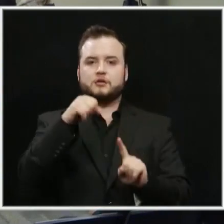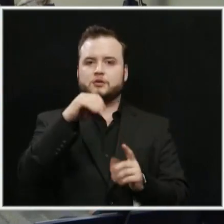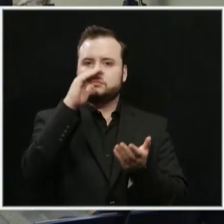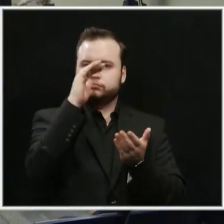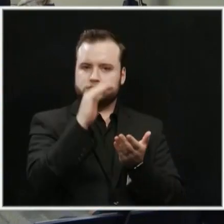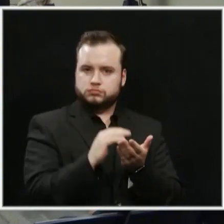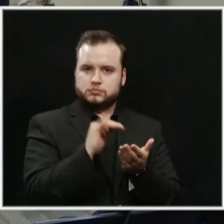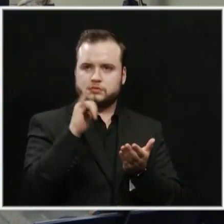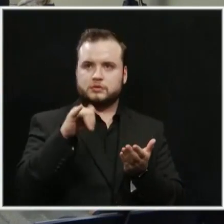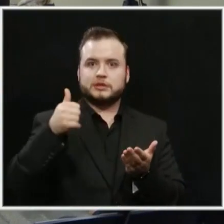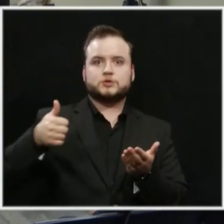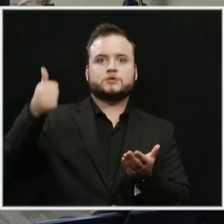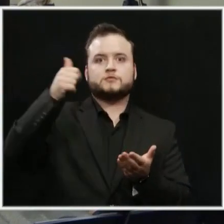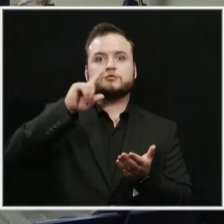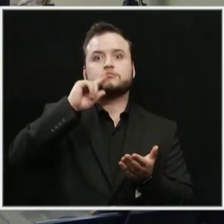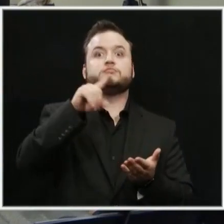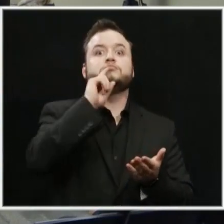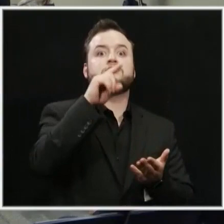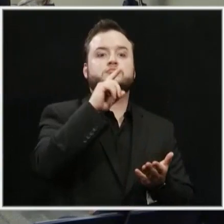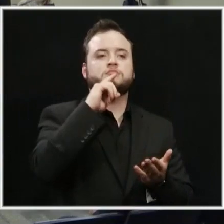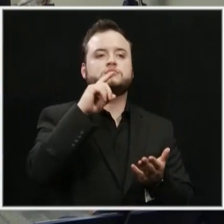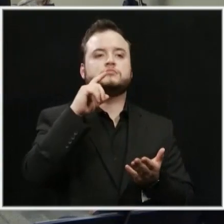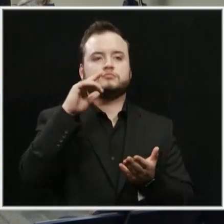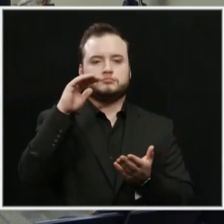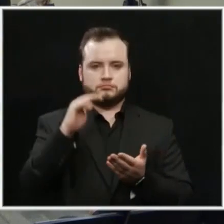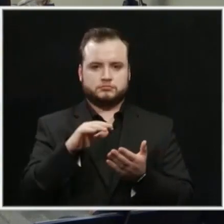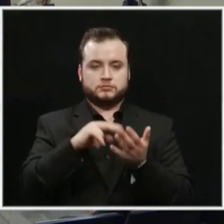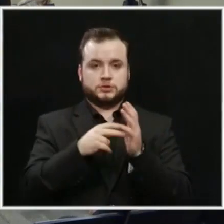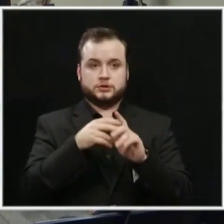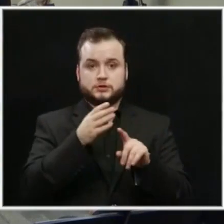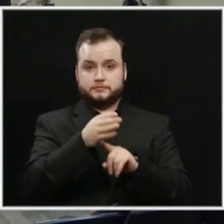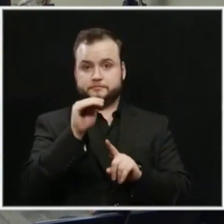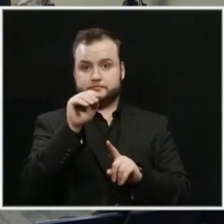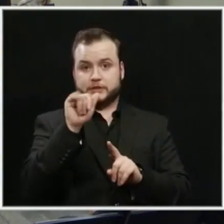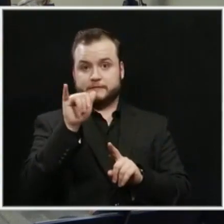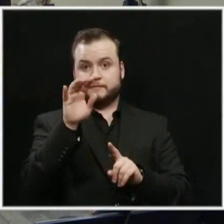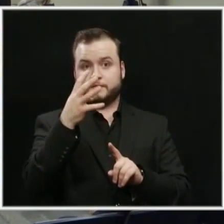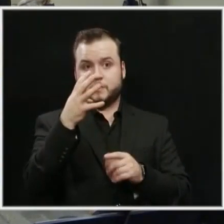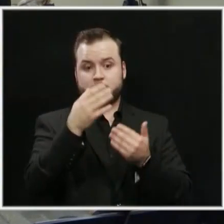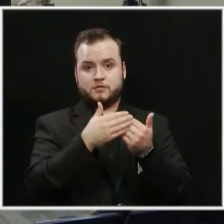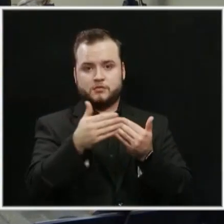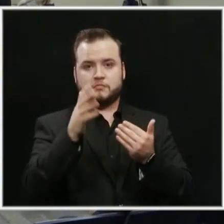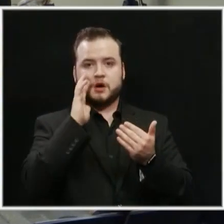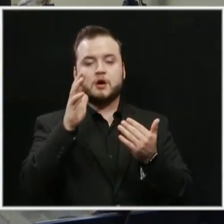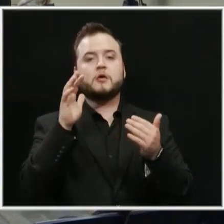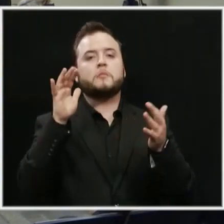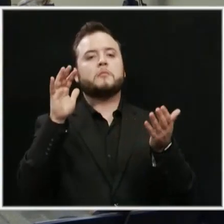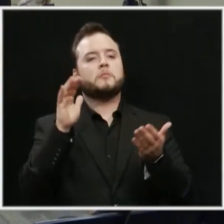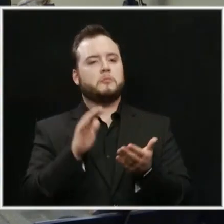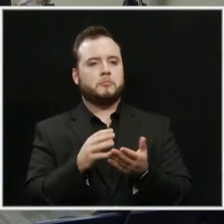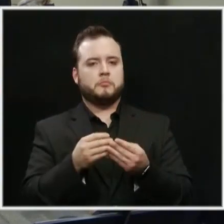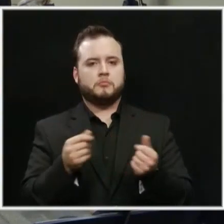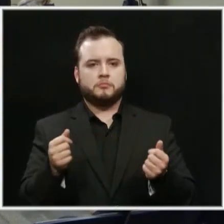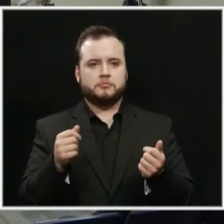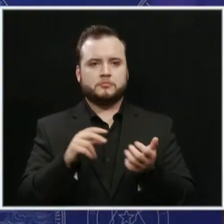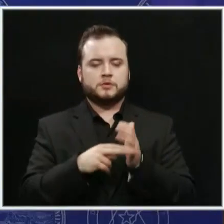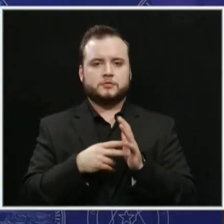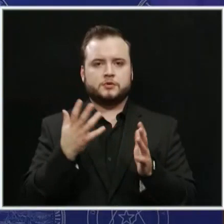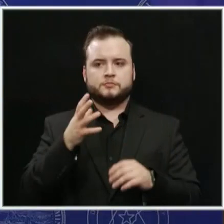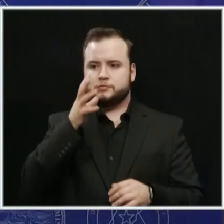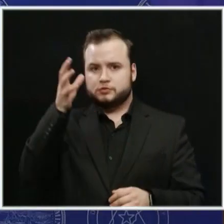on or around May 4th for many workers or some workers, many parents will have to choose between work and being home with their kids if school is still